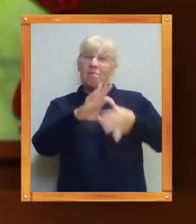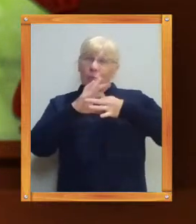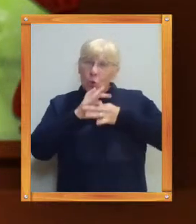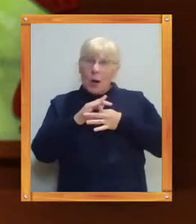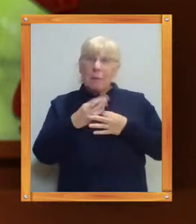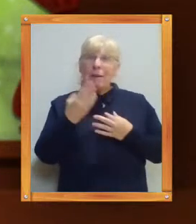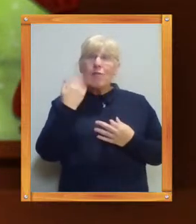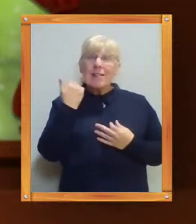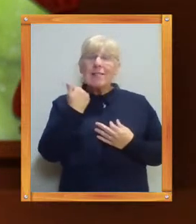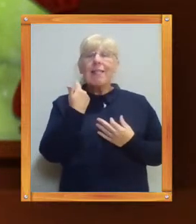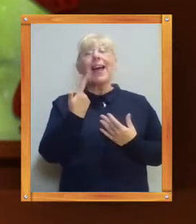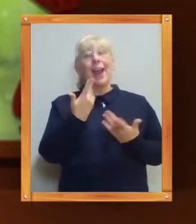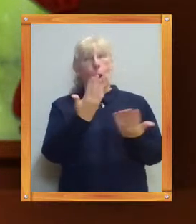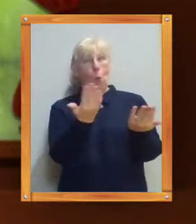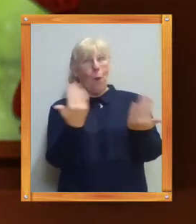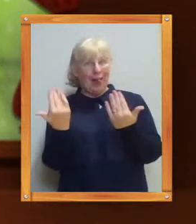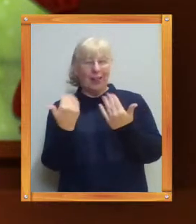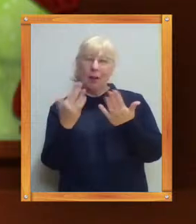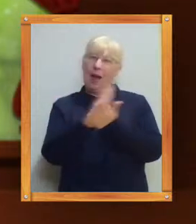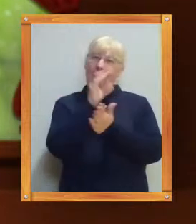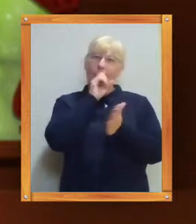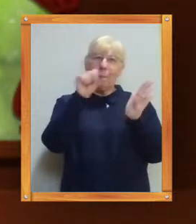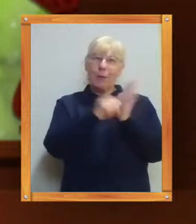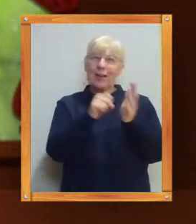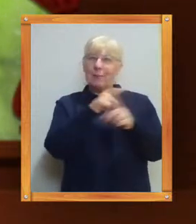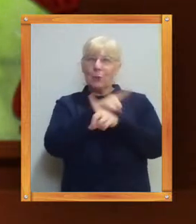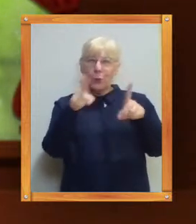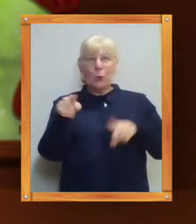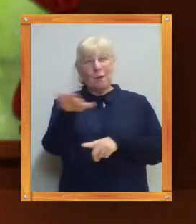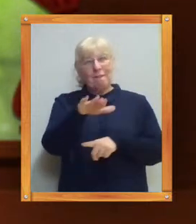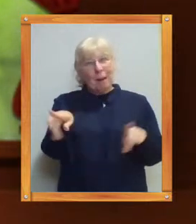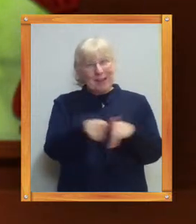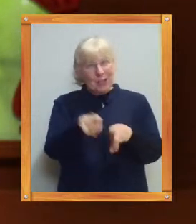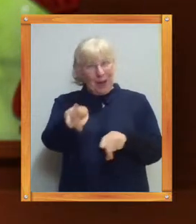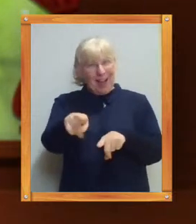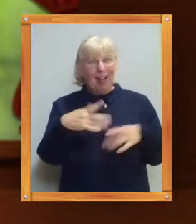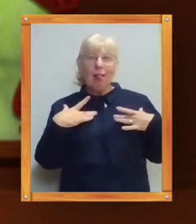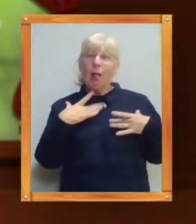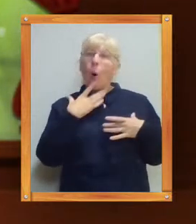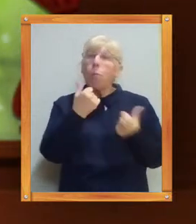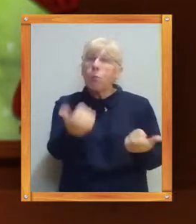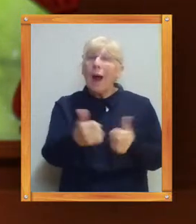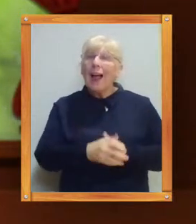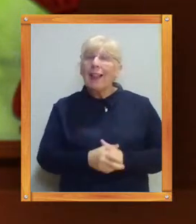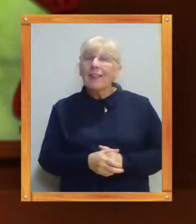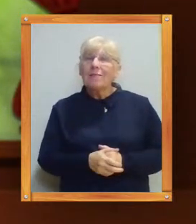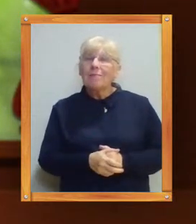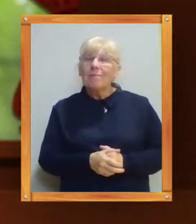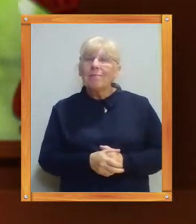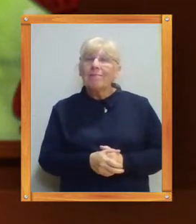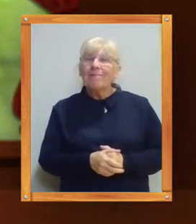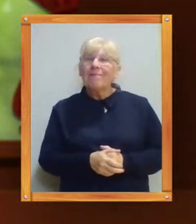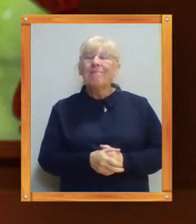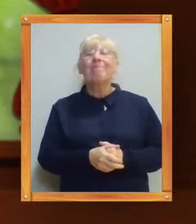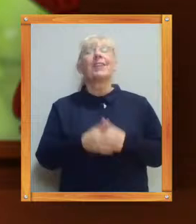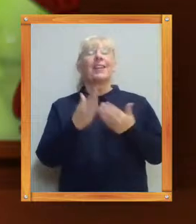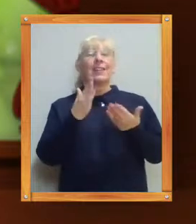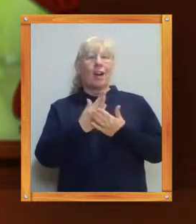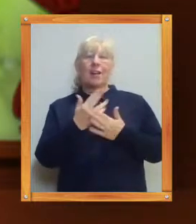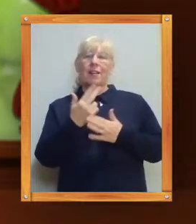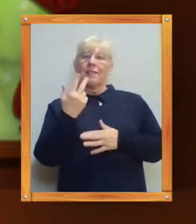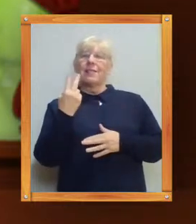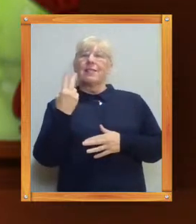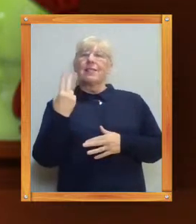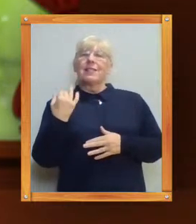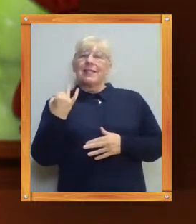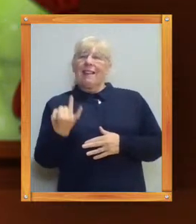family. I hope you're well. It's 7:23 now here at Moores Lane tonight in Randalstown. Let's take a little look if we can just at our